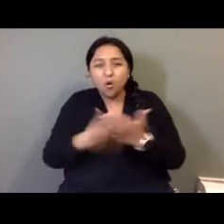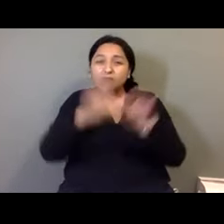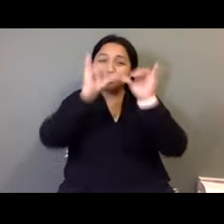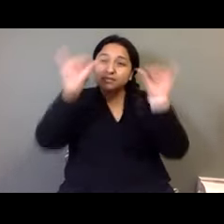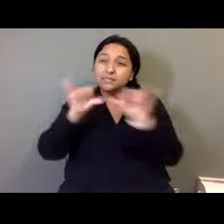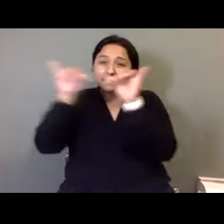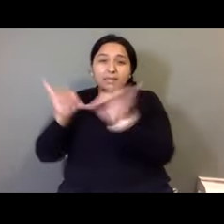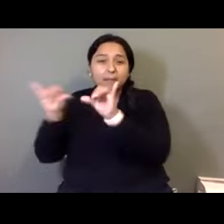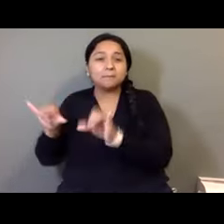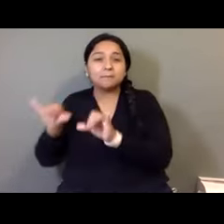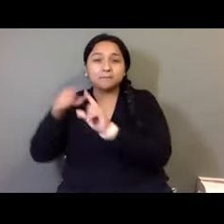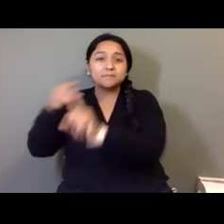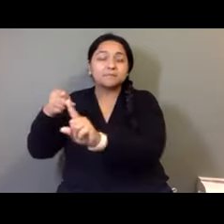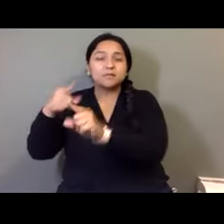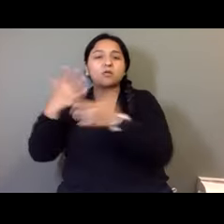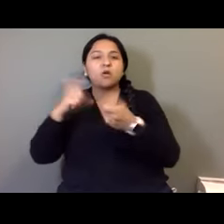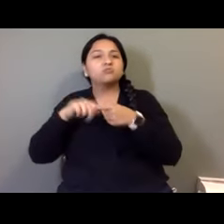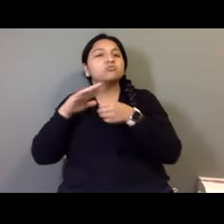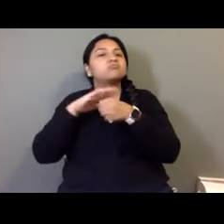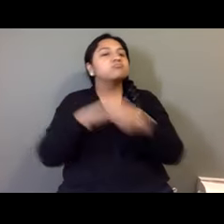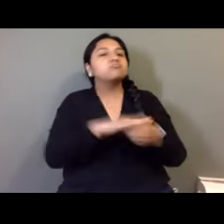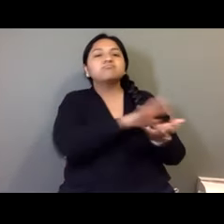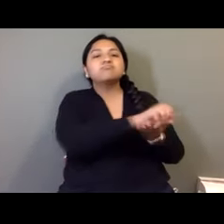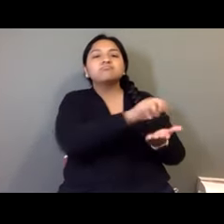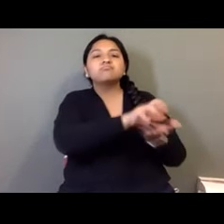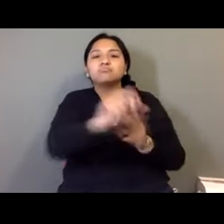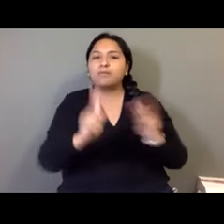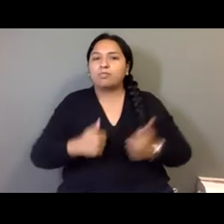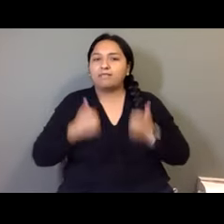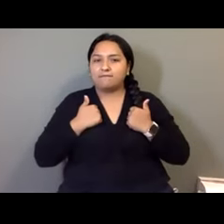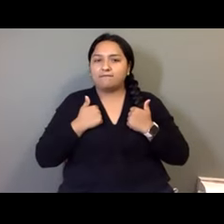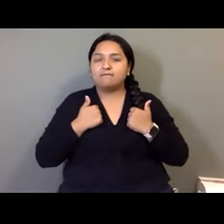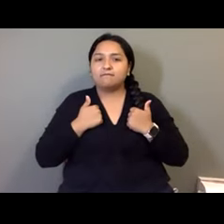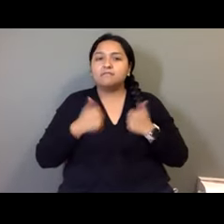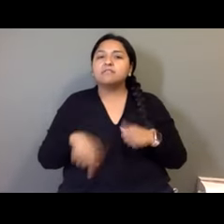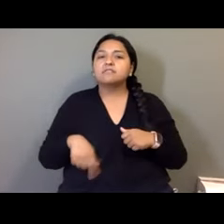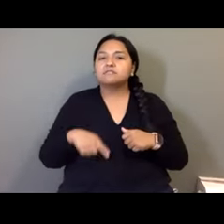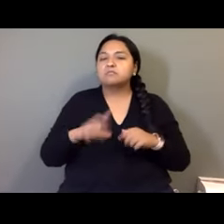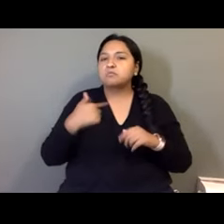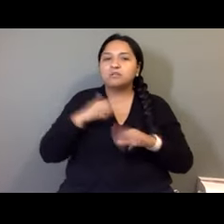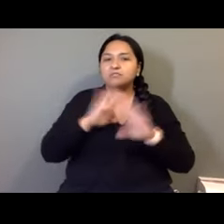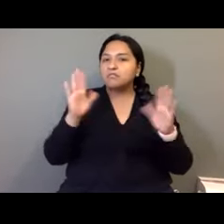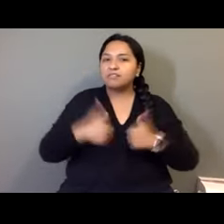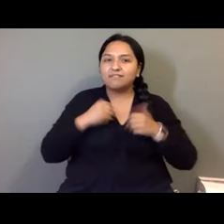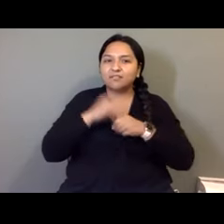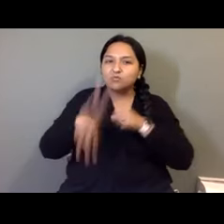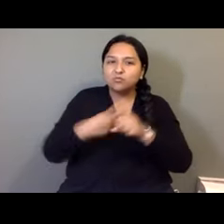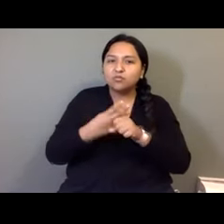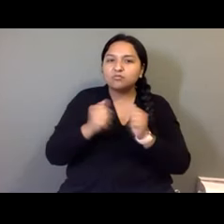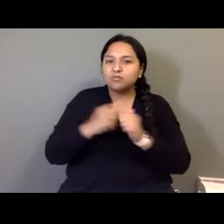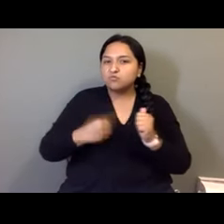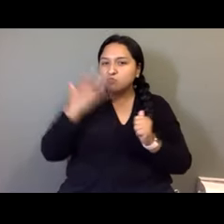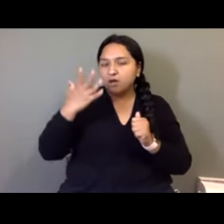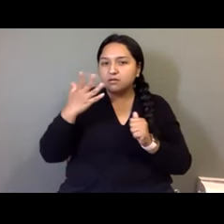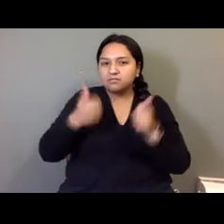about devaluing human life. We will no longer live in a world with white supremacy. Youth Versus Apocalypse